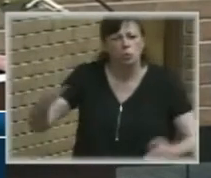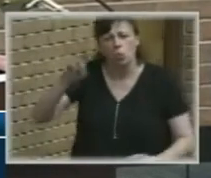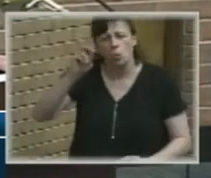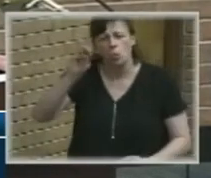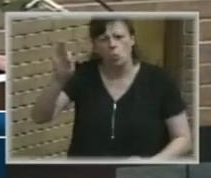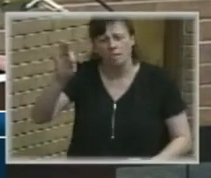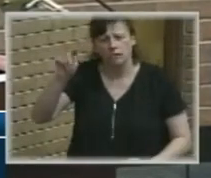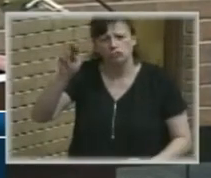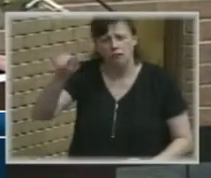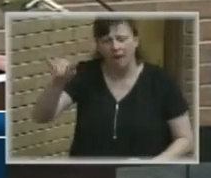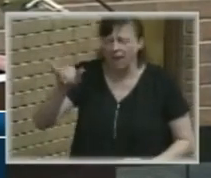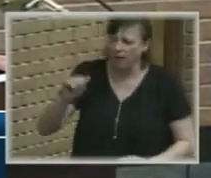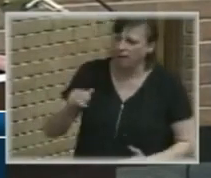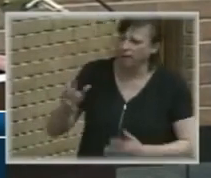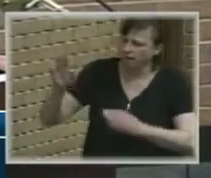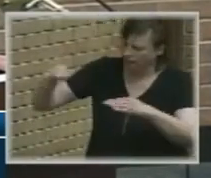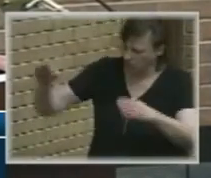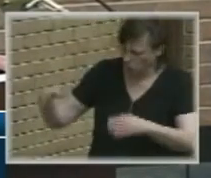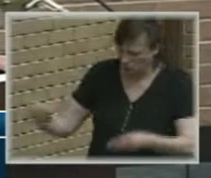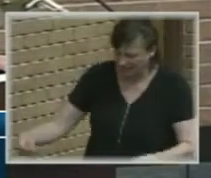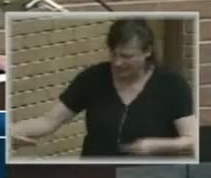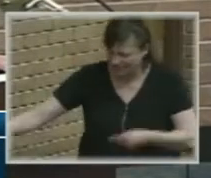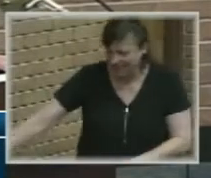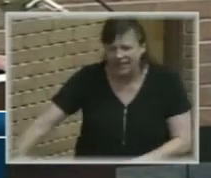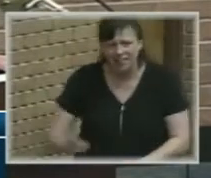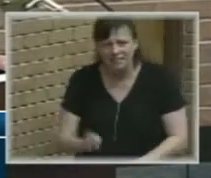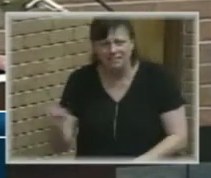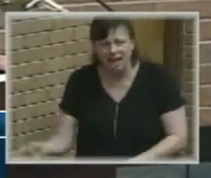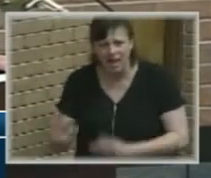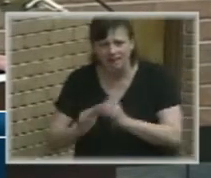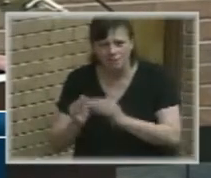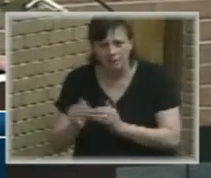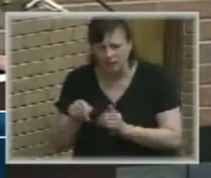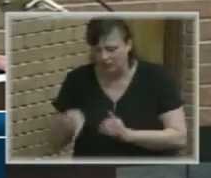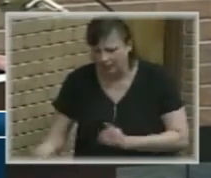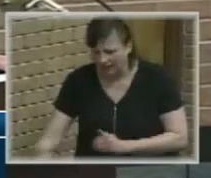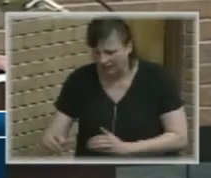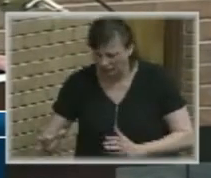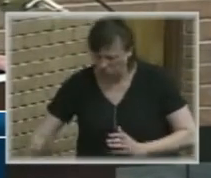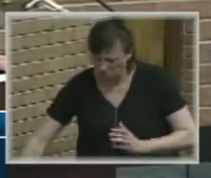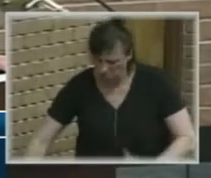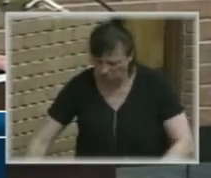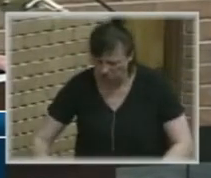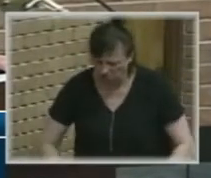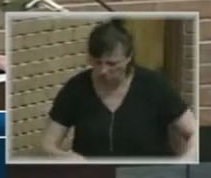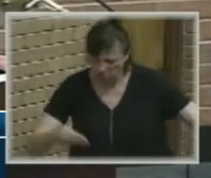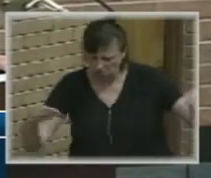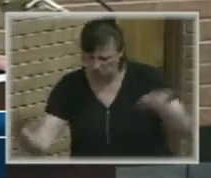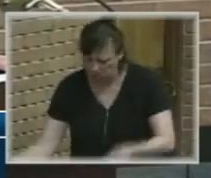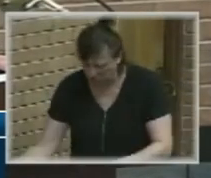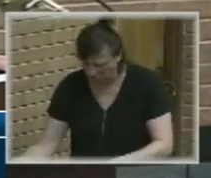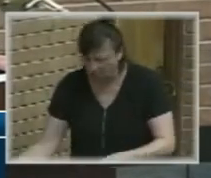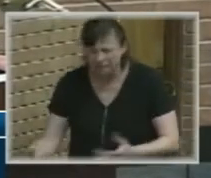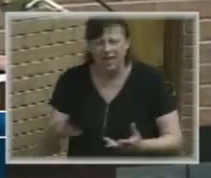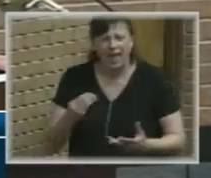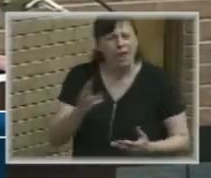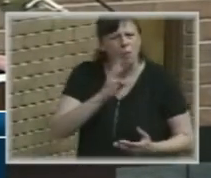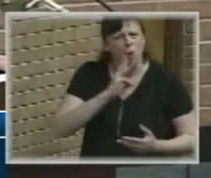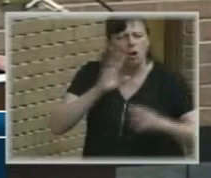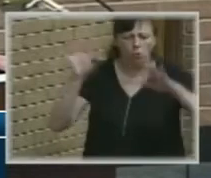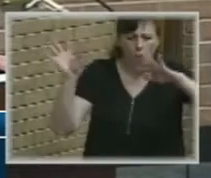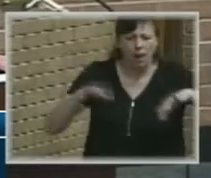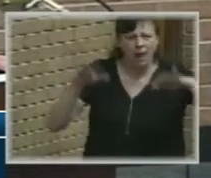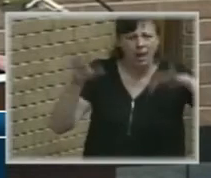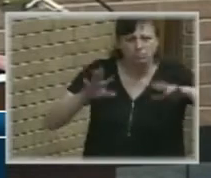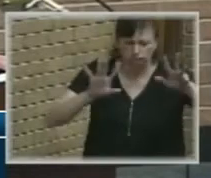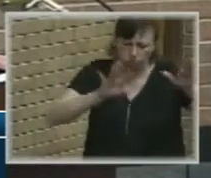PVC was sitting on a couple 5-gallon buckets, and it's been pouring into the drive-through between the Dunkin' Donuts and the former Otter